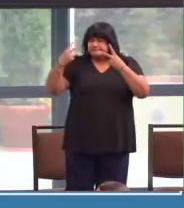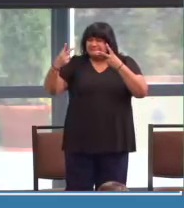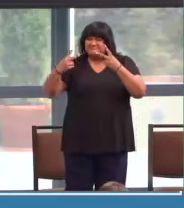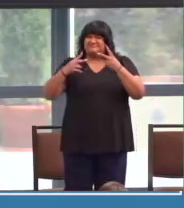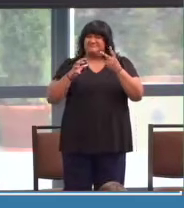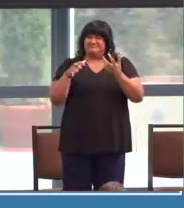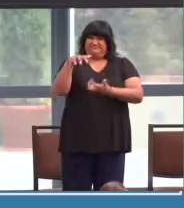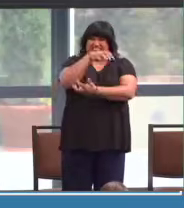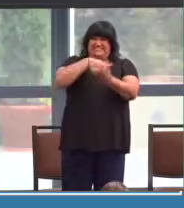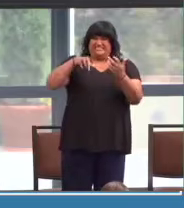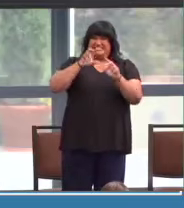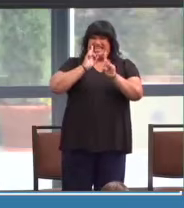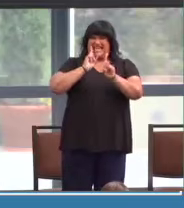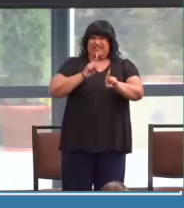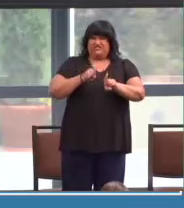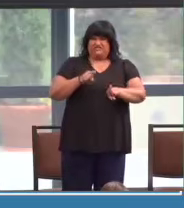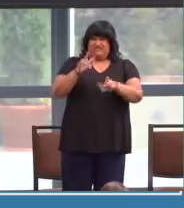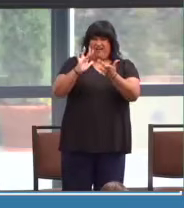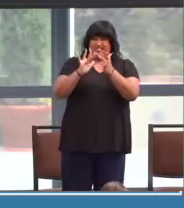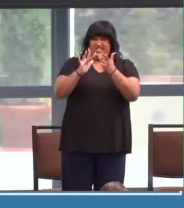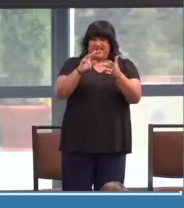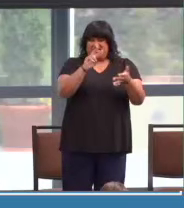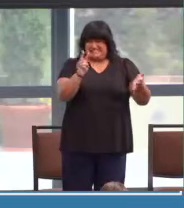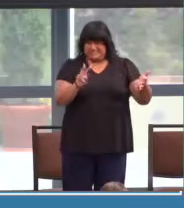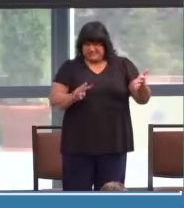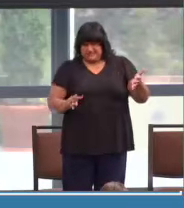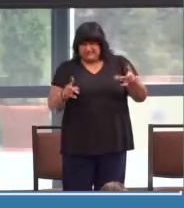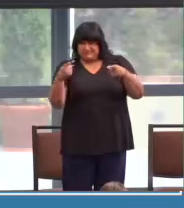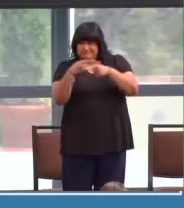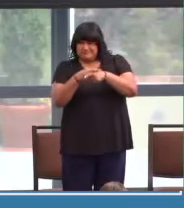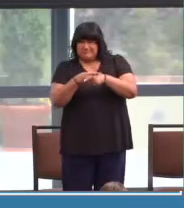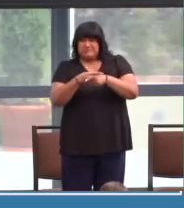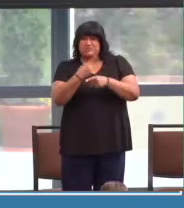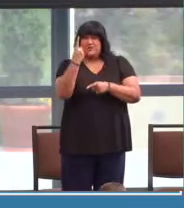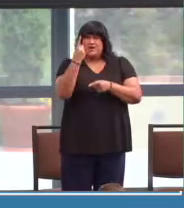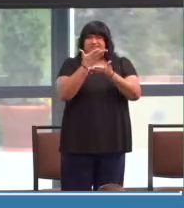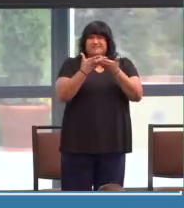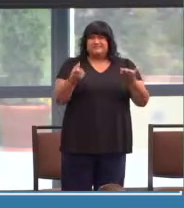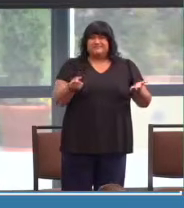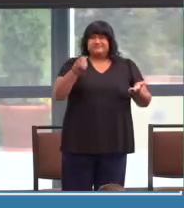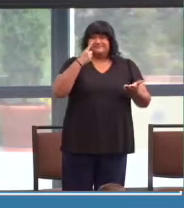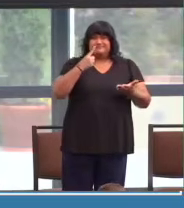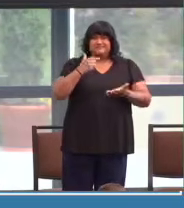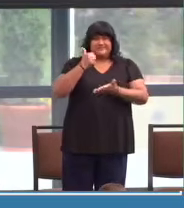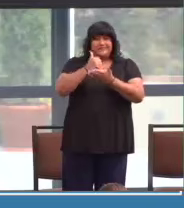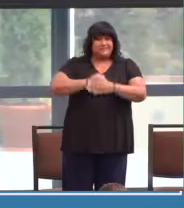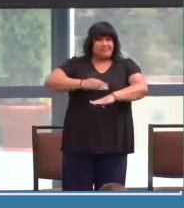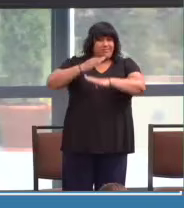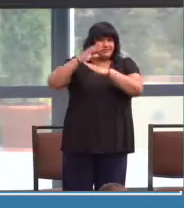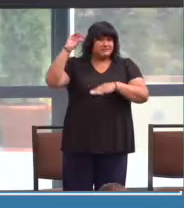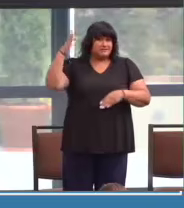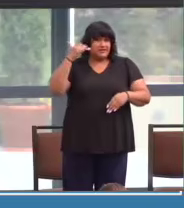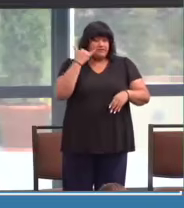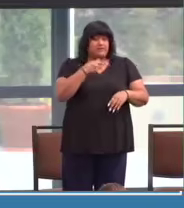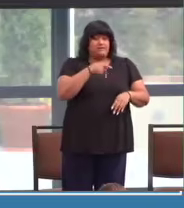answers online about this supplement that's supposed to help block out sun if you're on Plaquenil. That's supposed